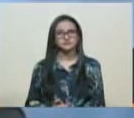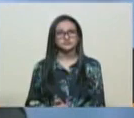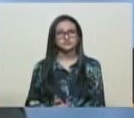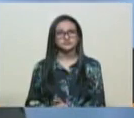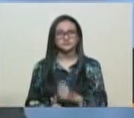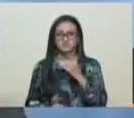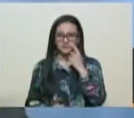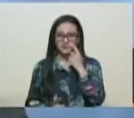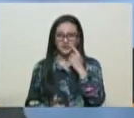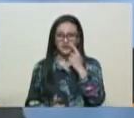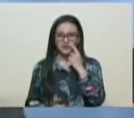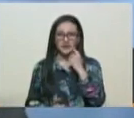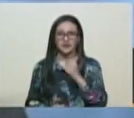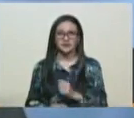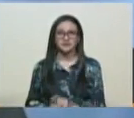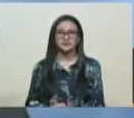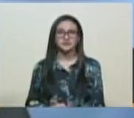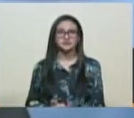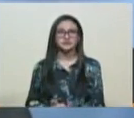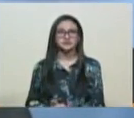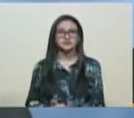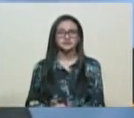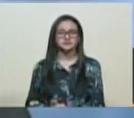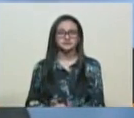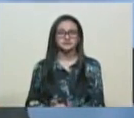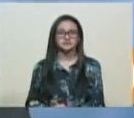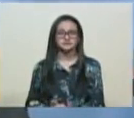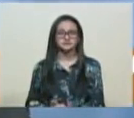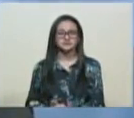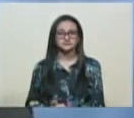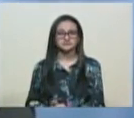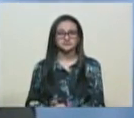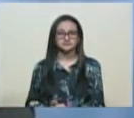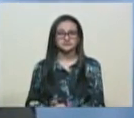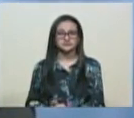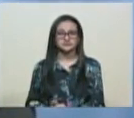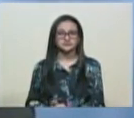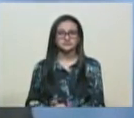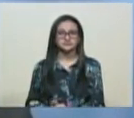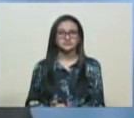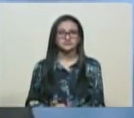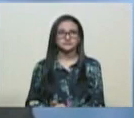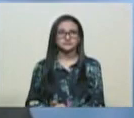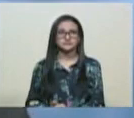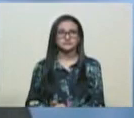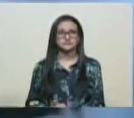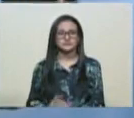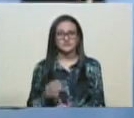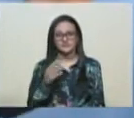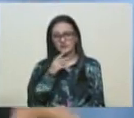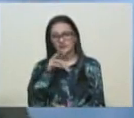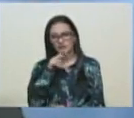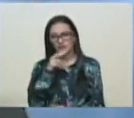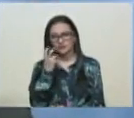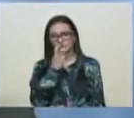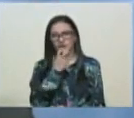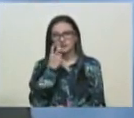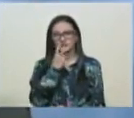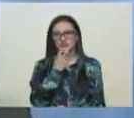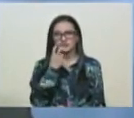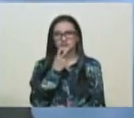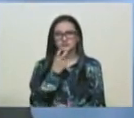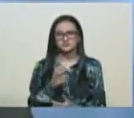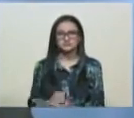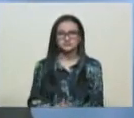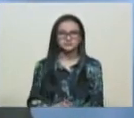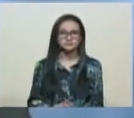to President Trump in 2017. He returns to the ideological conflicts that are surpassed